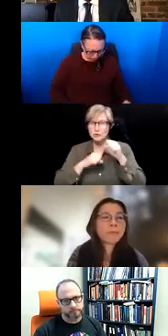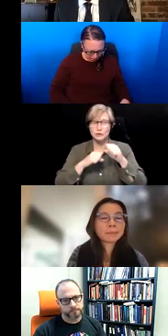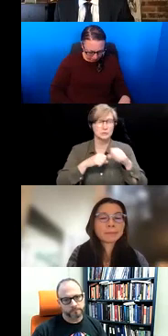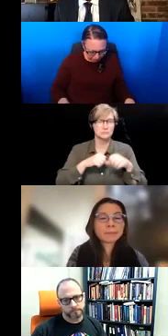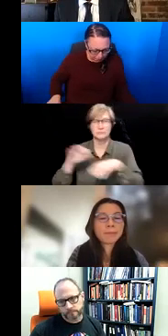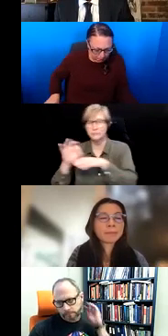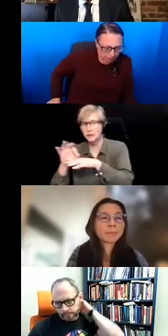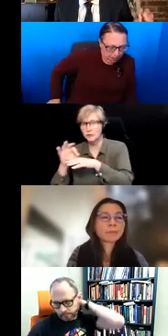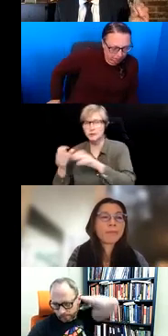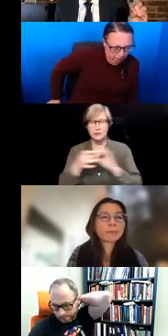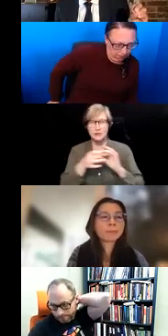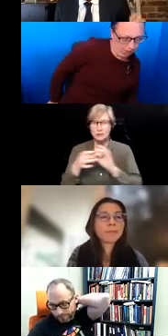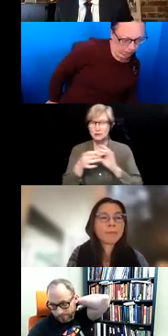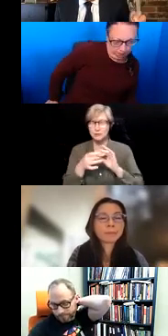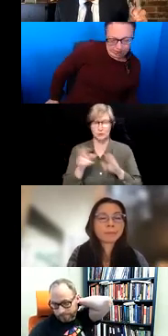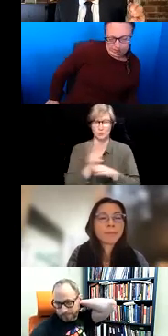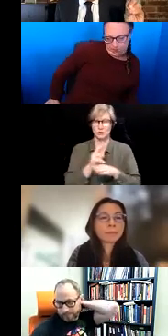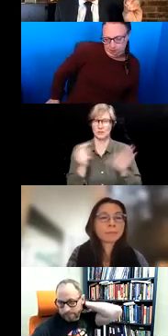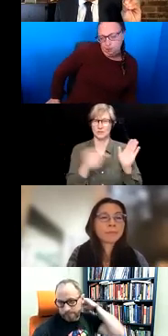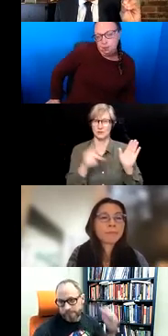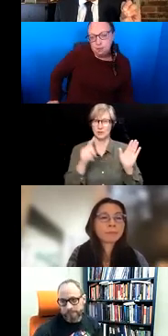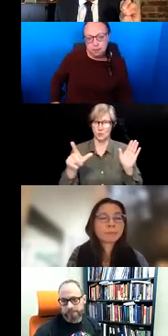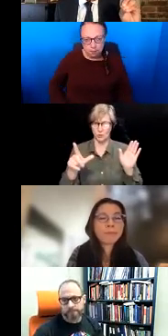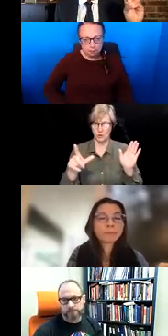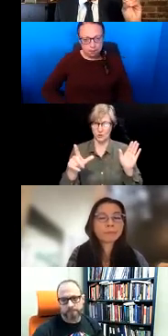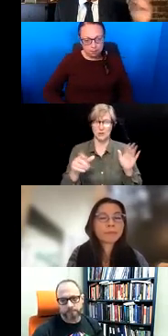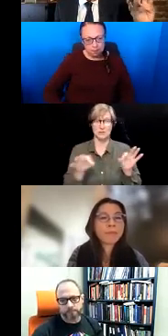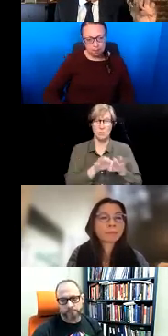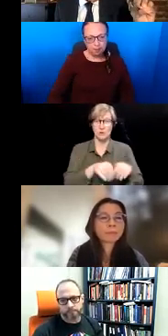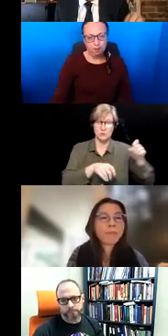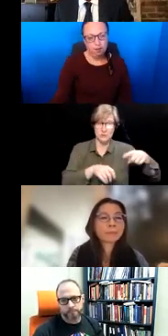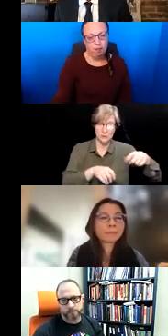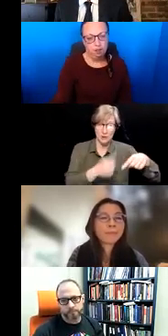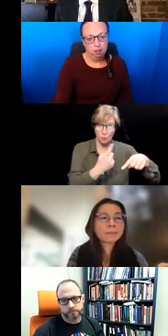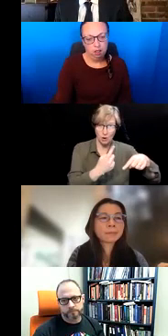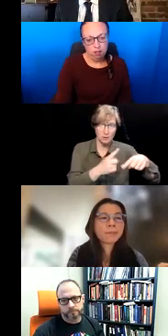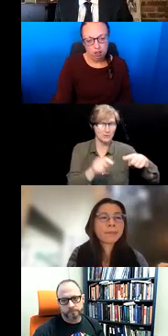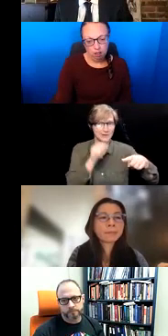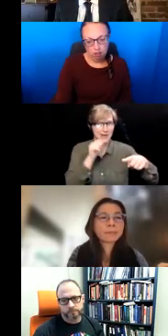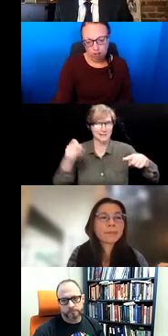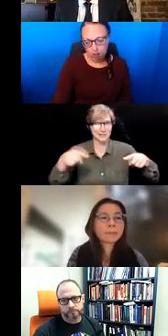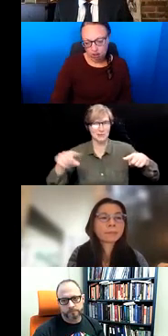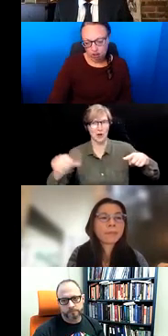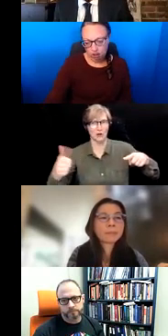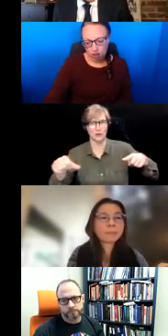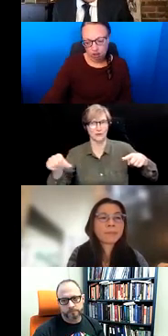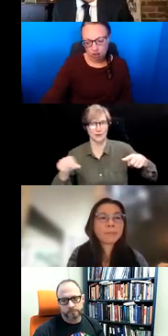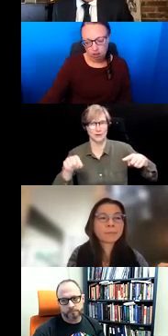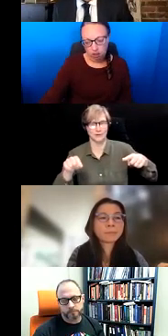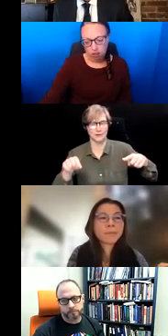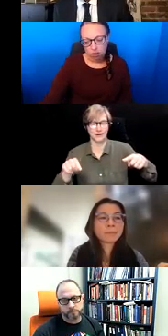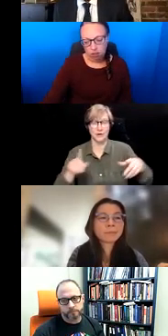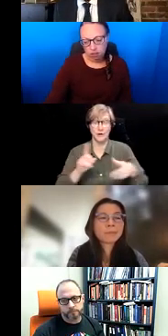relationship, using this tool where it's important to stimulate one area, but definitely not another. However, if you are